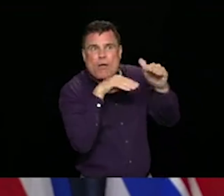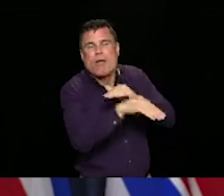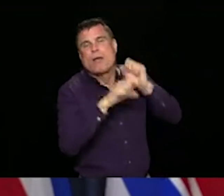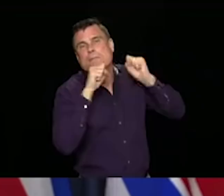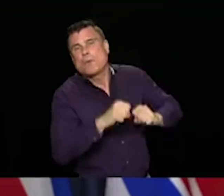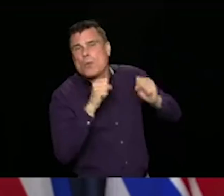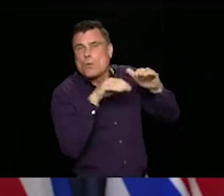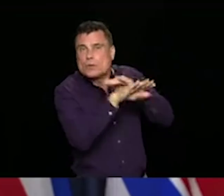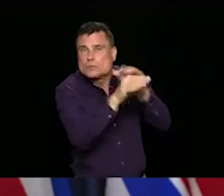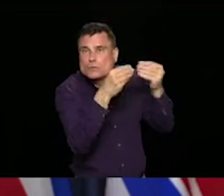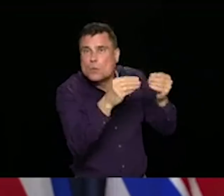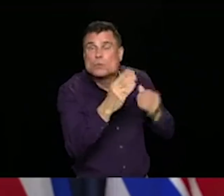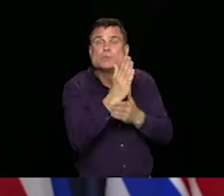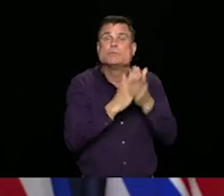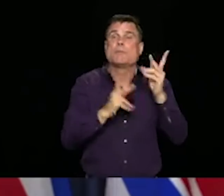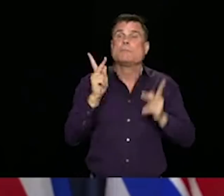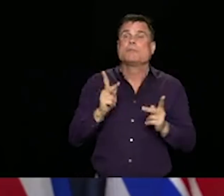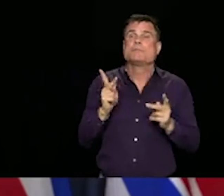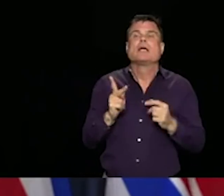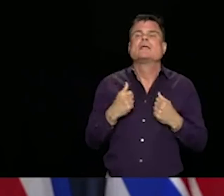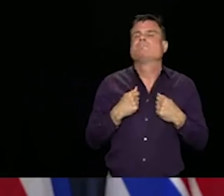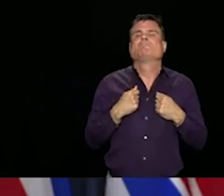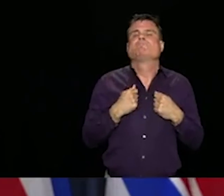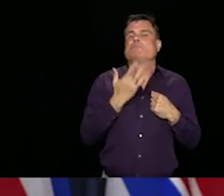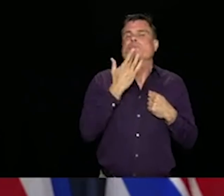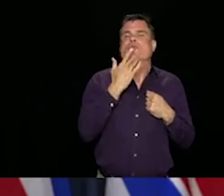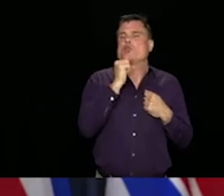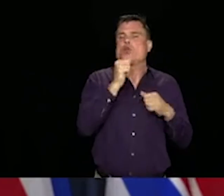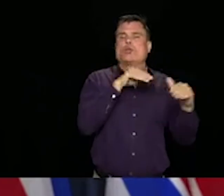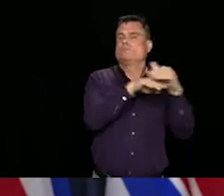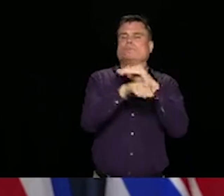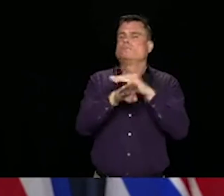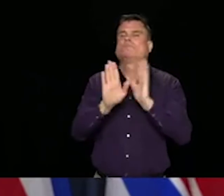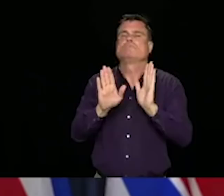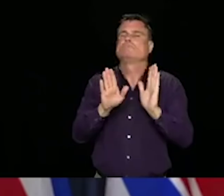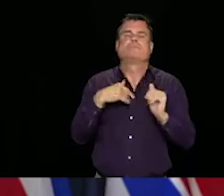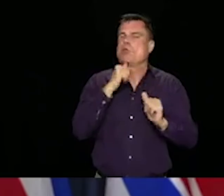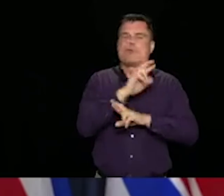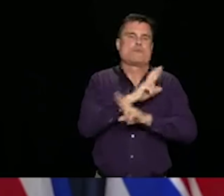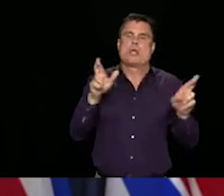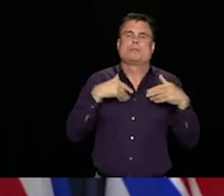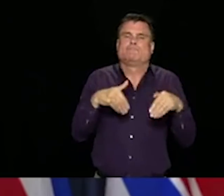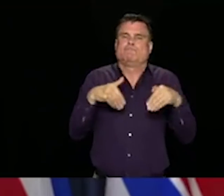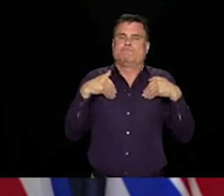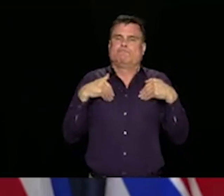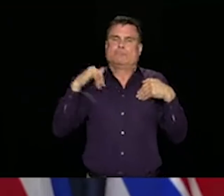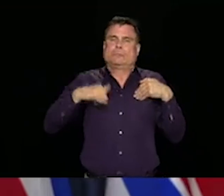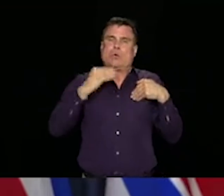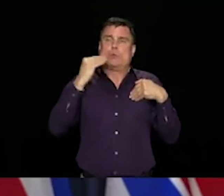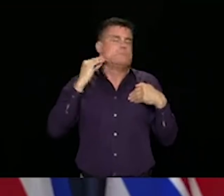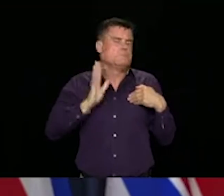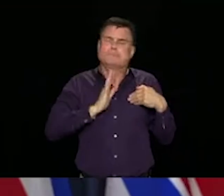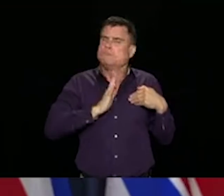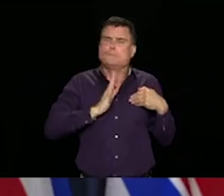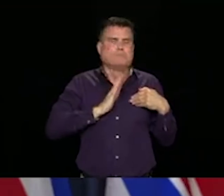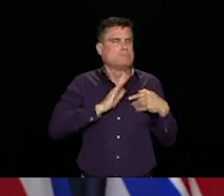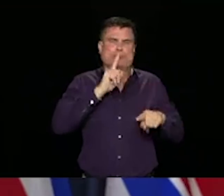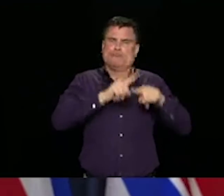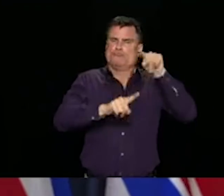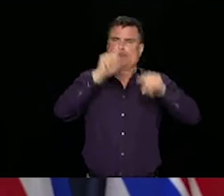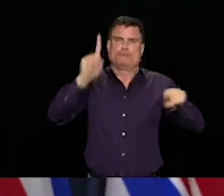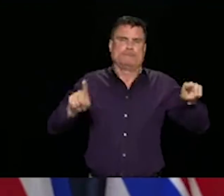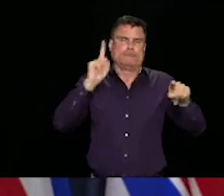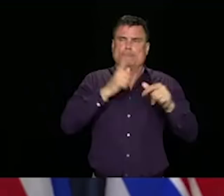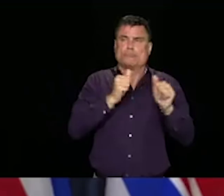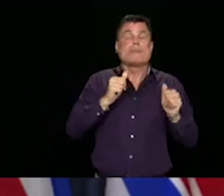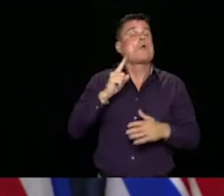us. For all of us, staying safe in this welcome phase 2 depends on each of us ensuring that our comfort zone includes